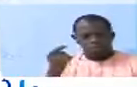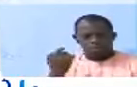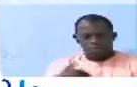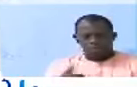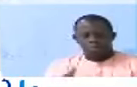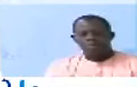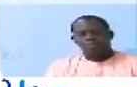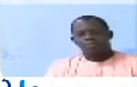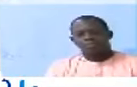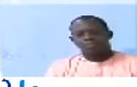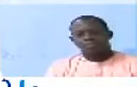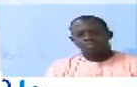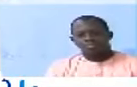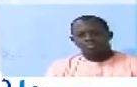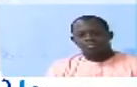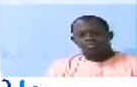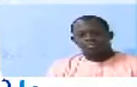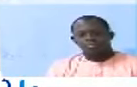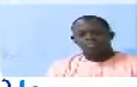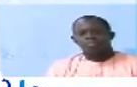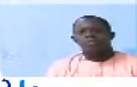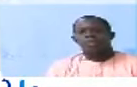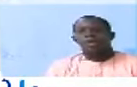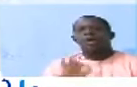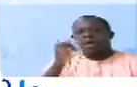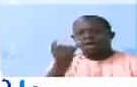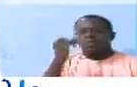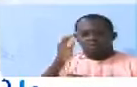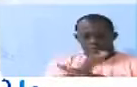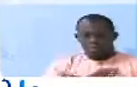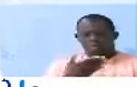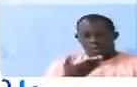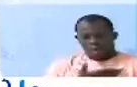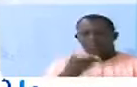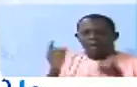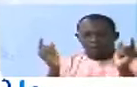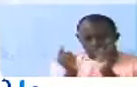Inene nato leka nyin karoke. They once came there to ask